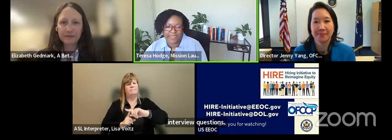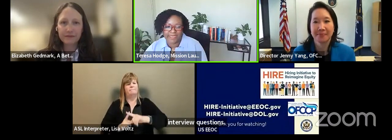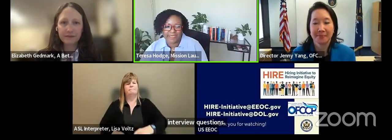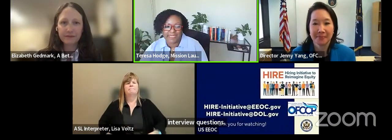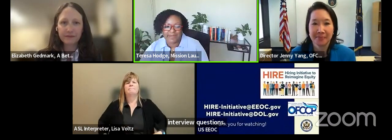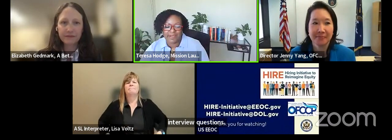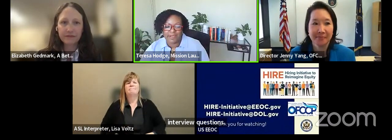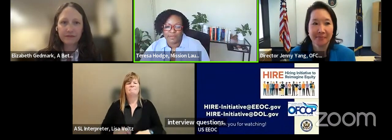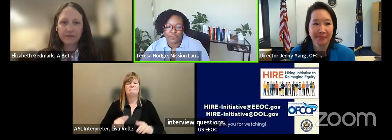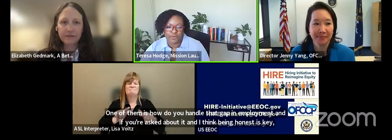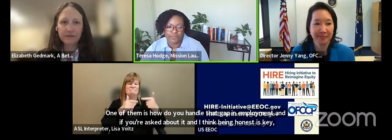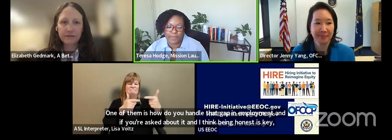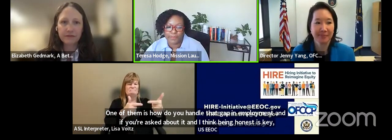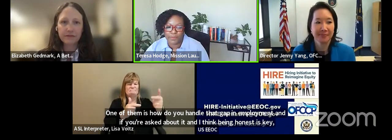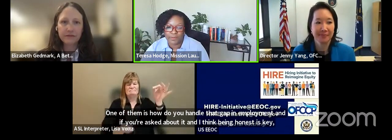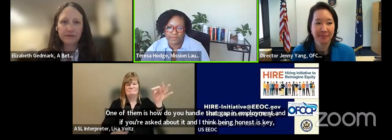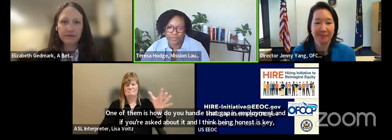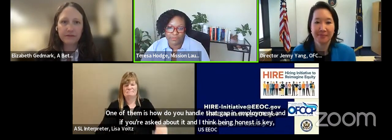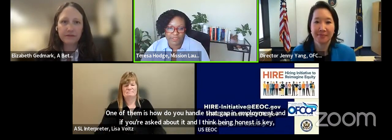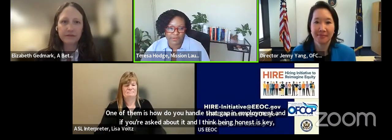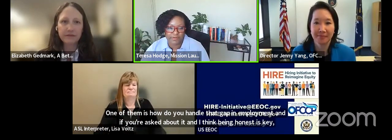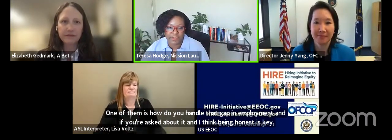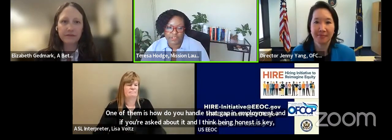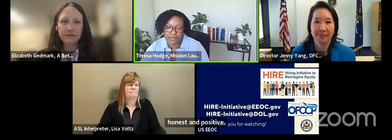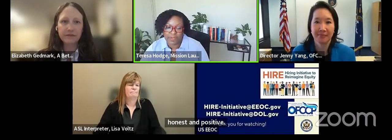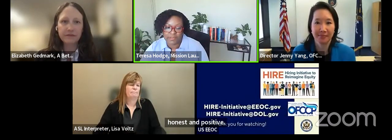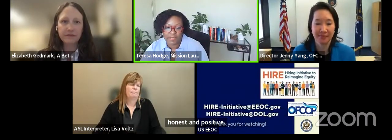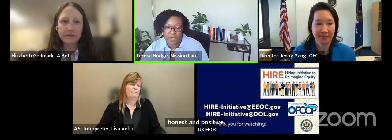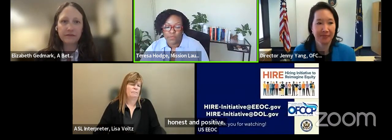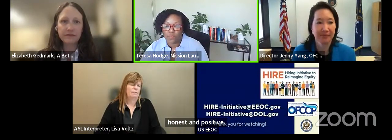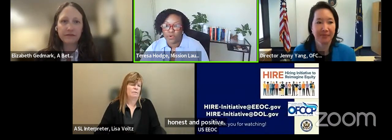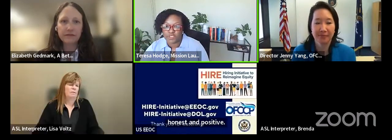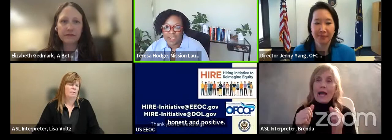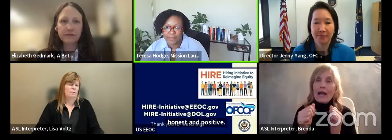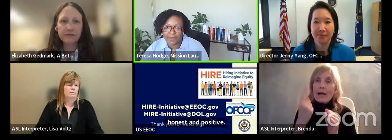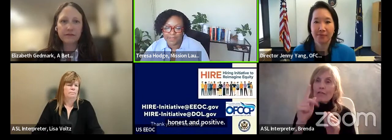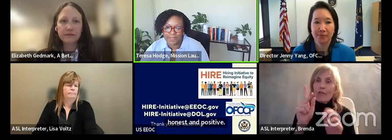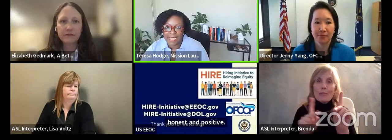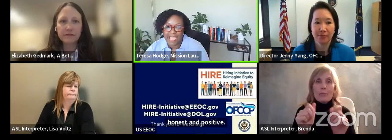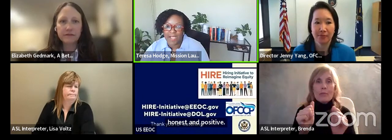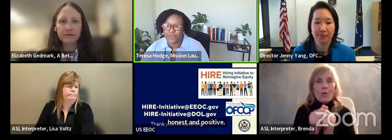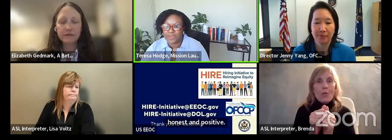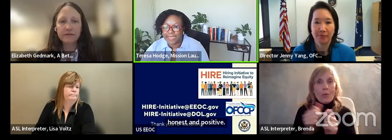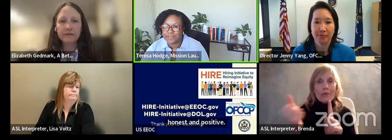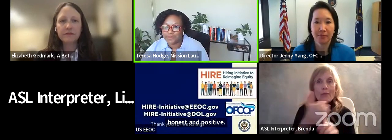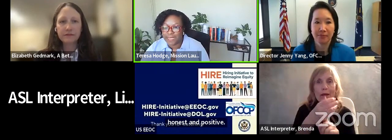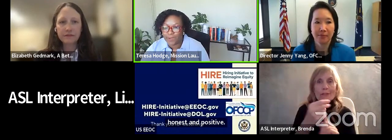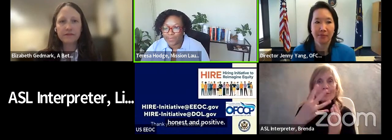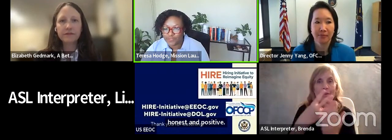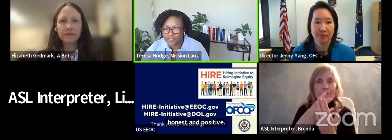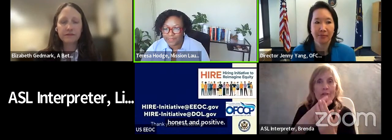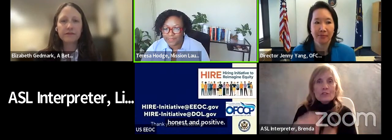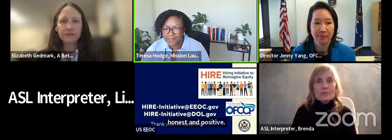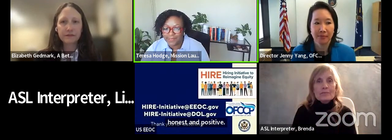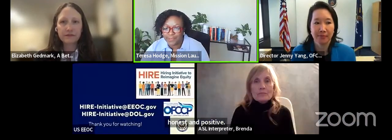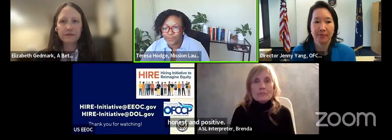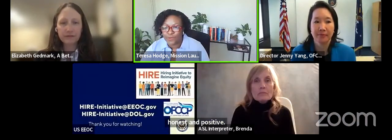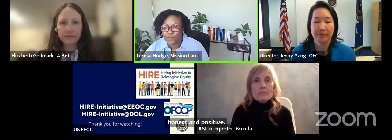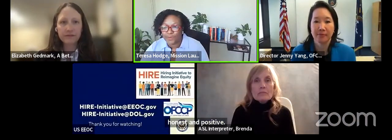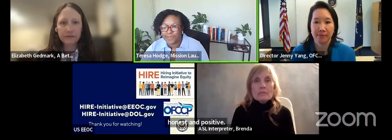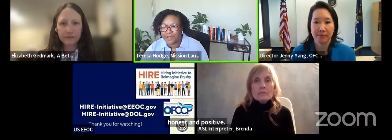I would add to that, um, for people who are living with arrest or conviction records, workshop how you're going to answer that question.